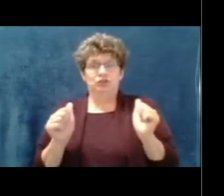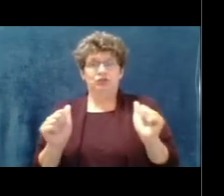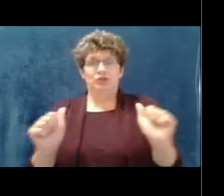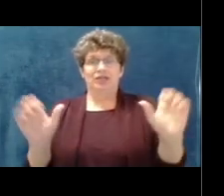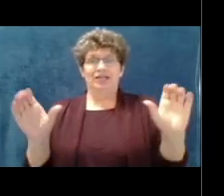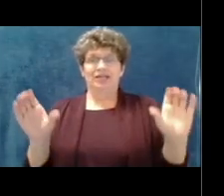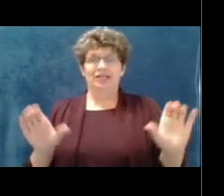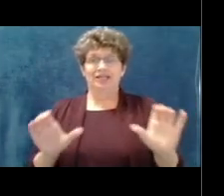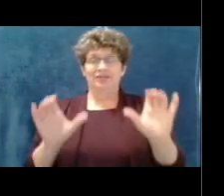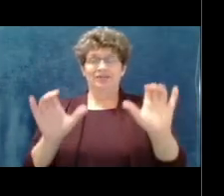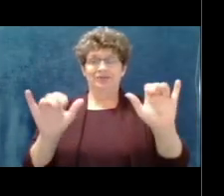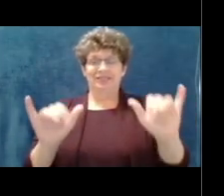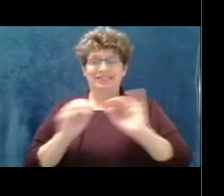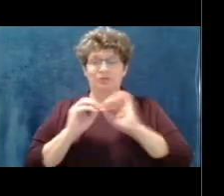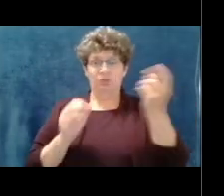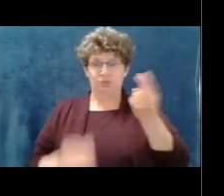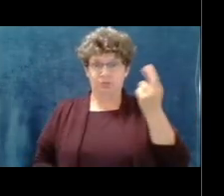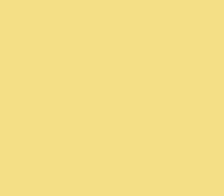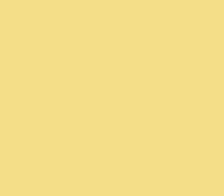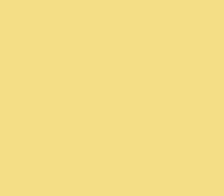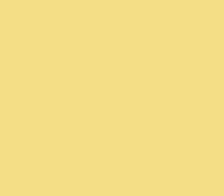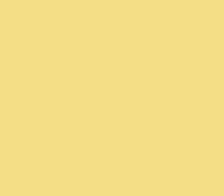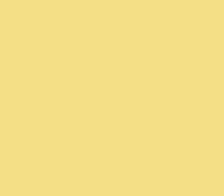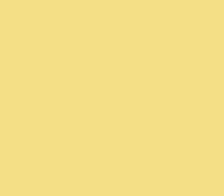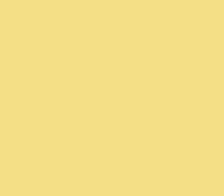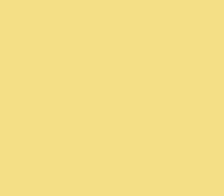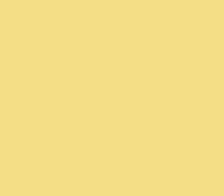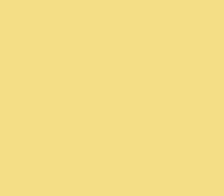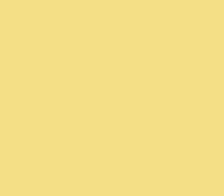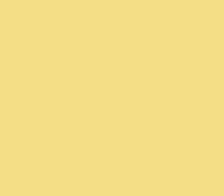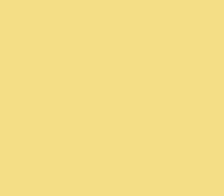to do this. So give me a second.